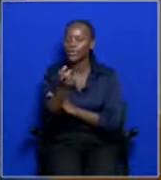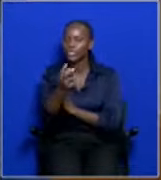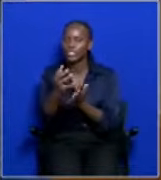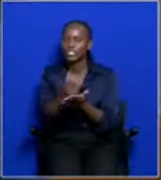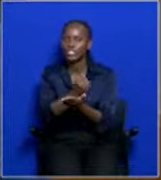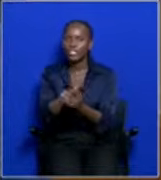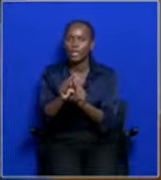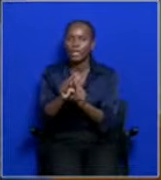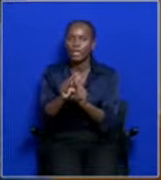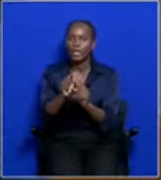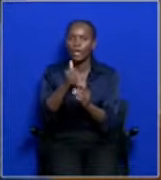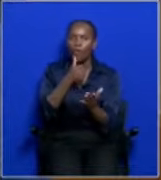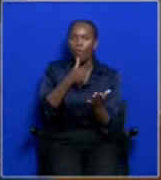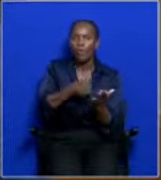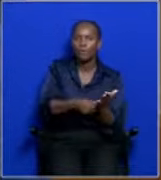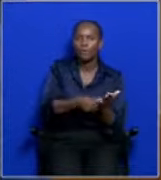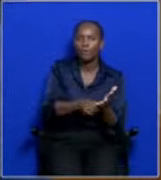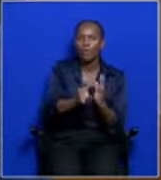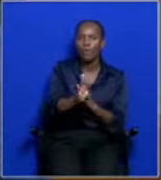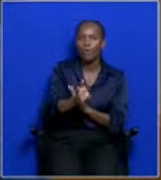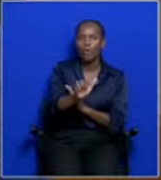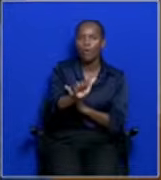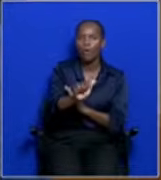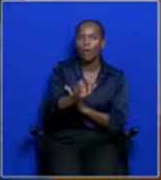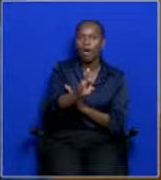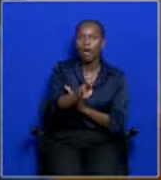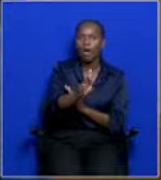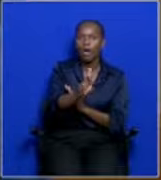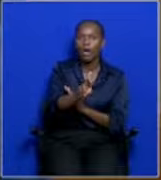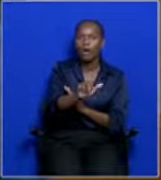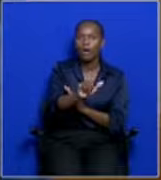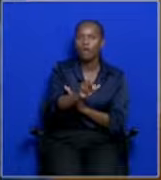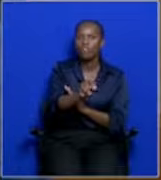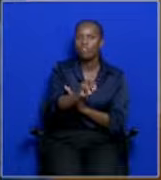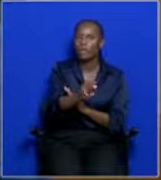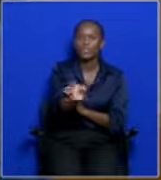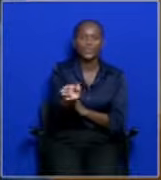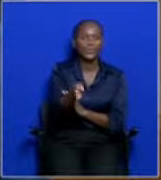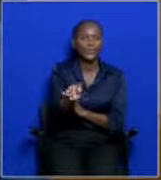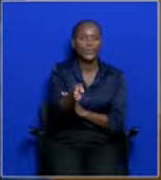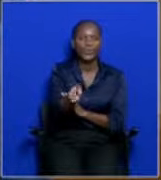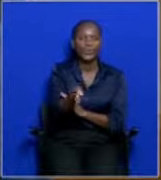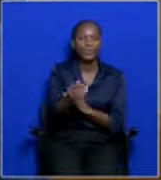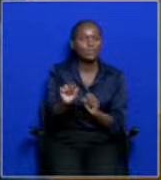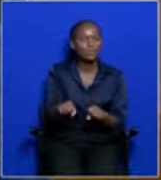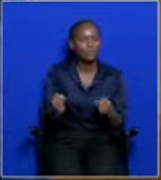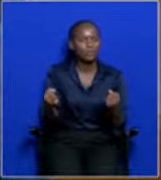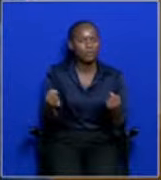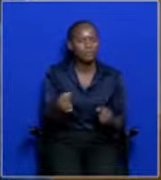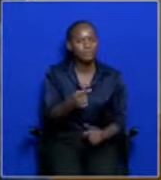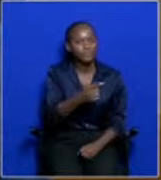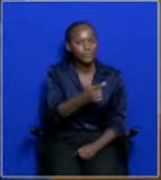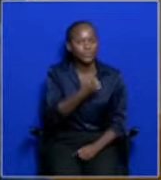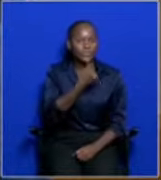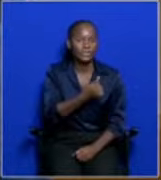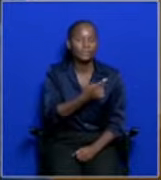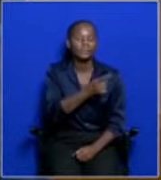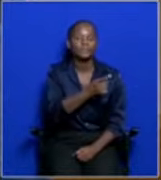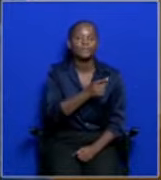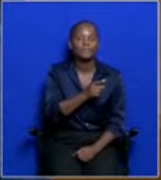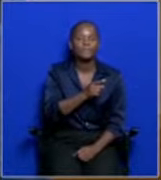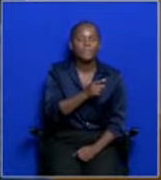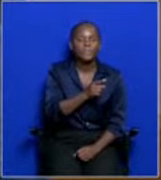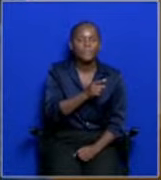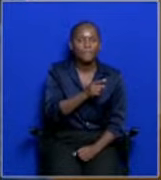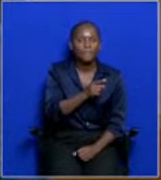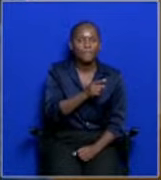exception is if you reasonably believe that by first going to obtain a search and